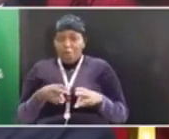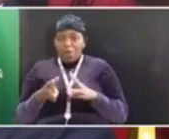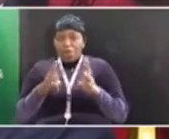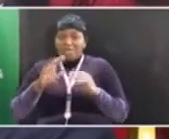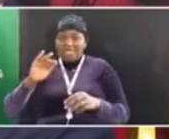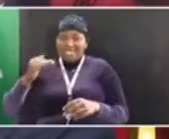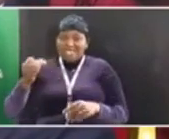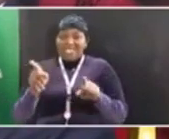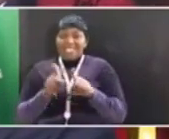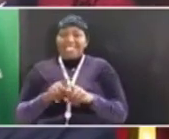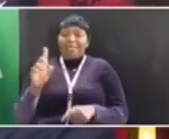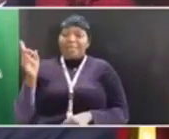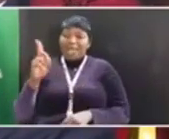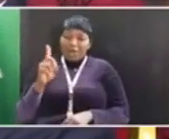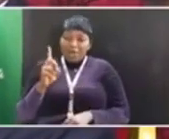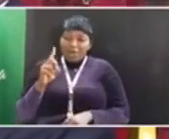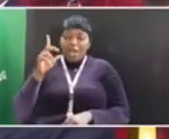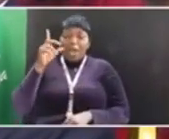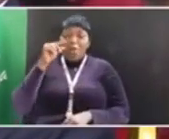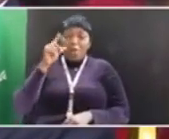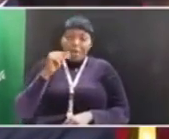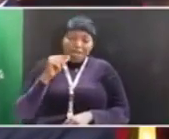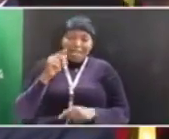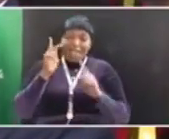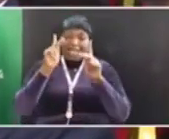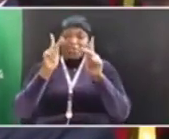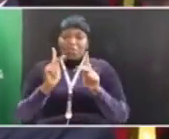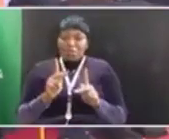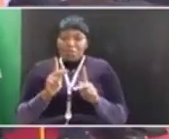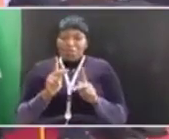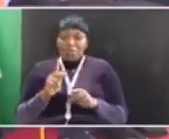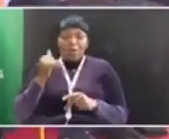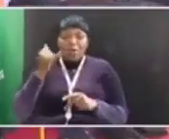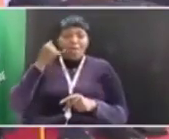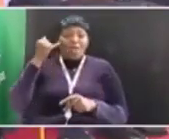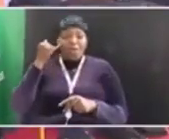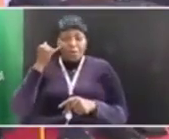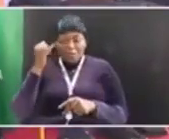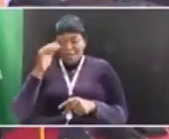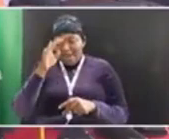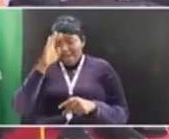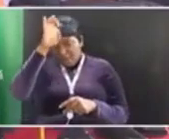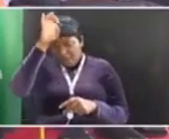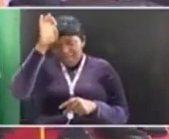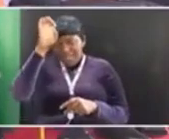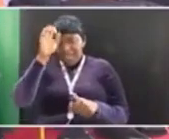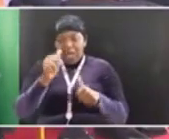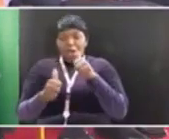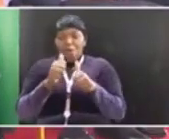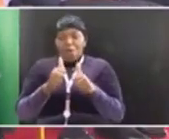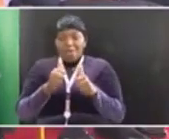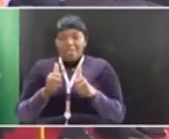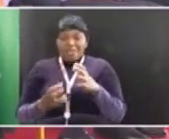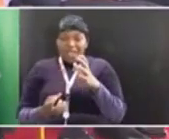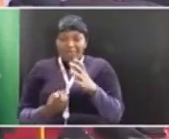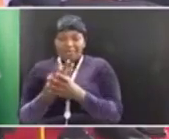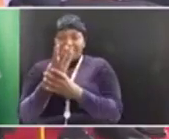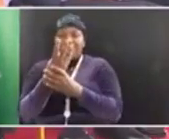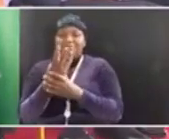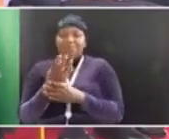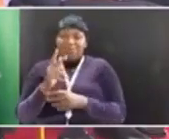like Nairobi, Mombasa, Kisumu, Nakuru, Eldoret, which are driving Kenya's